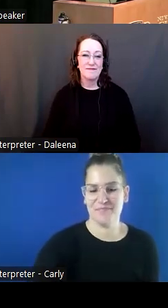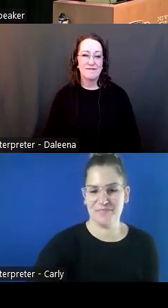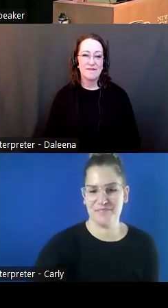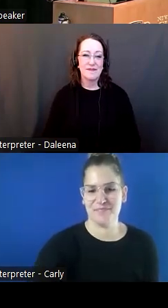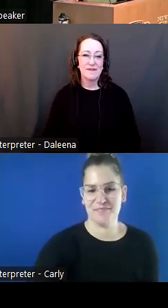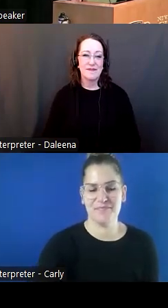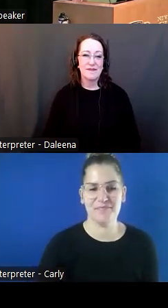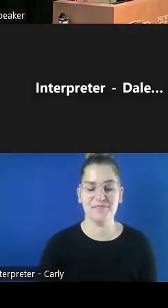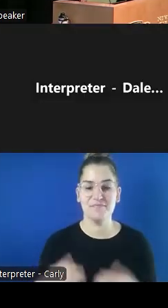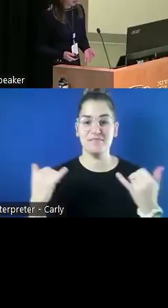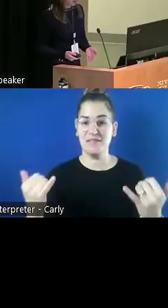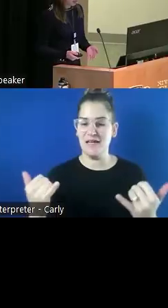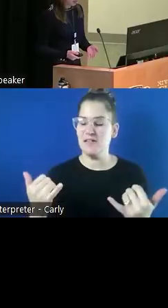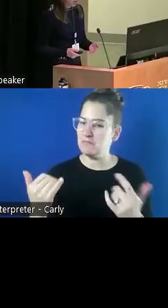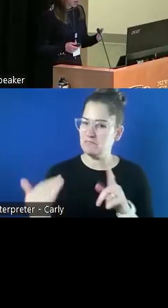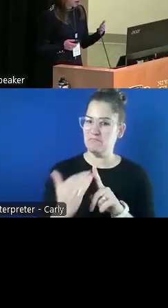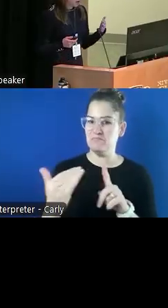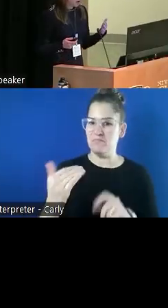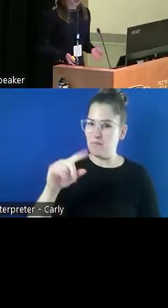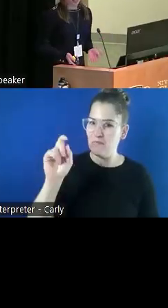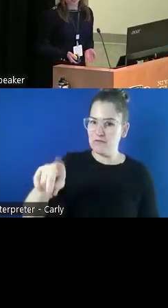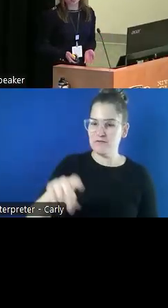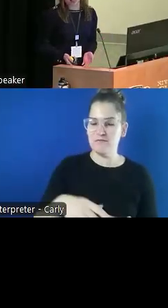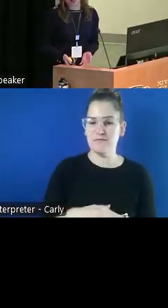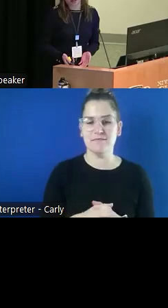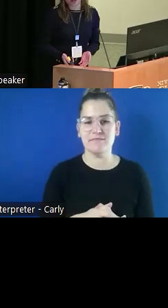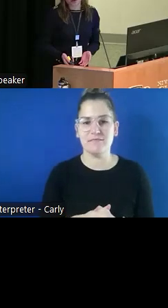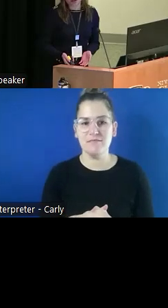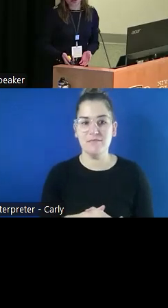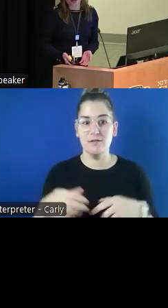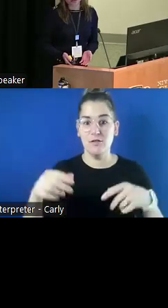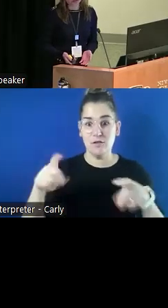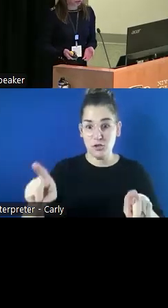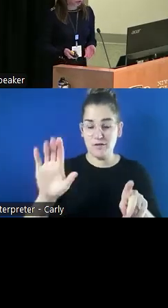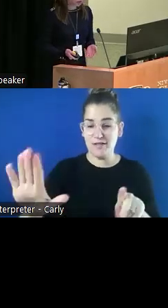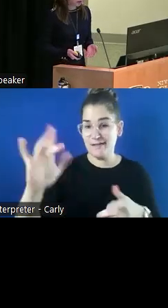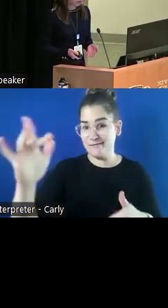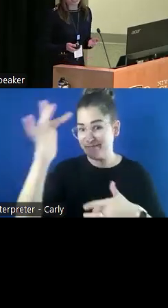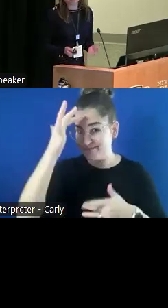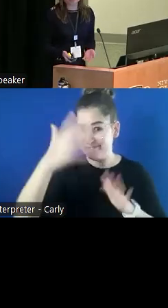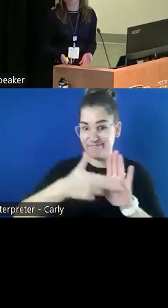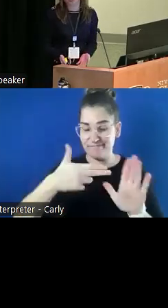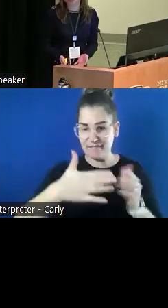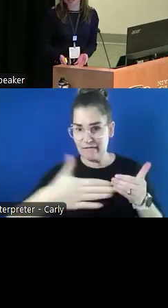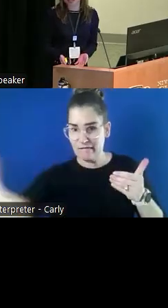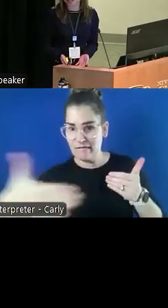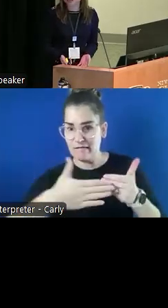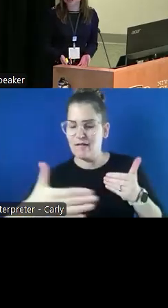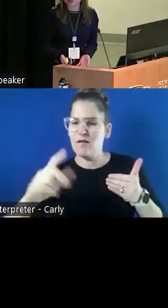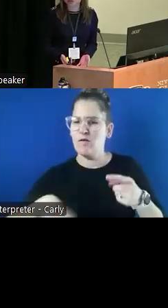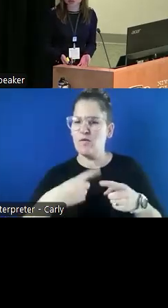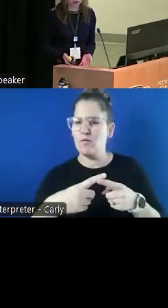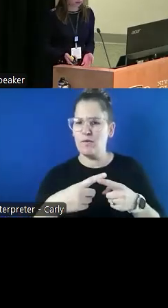this raises the question, how early in the illness course should we preemptively treat